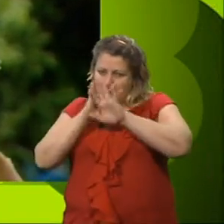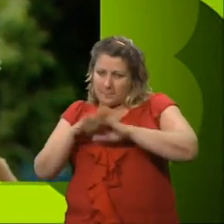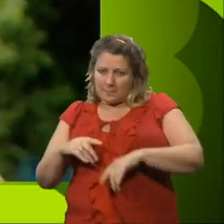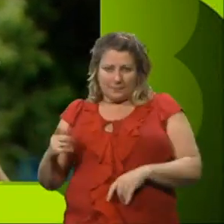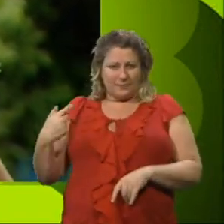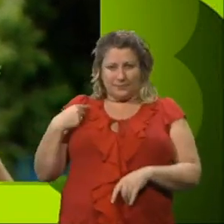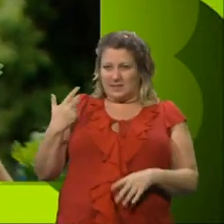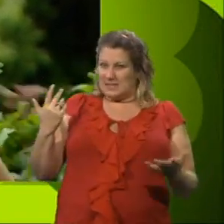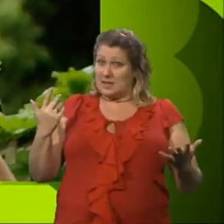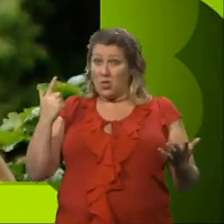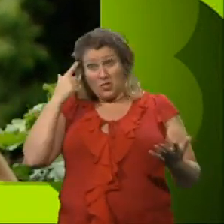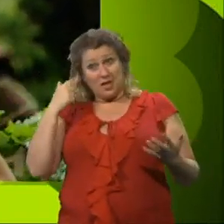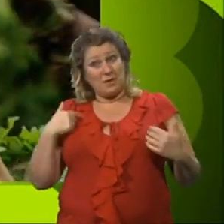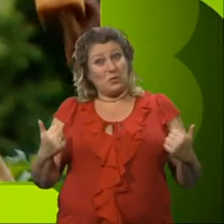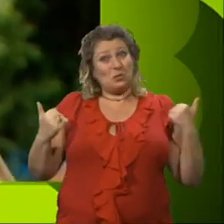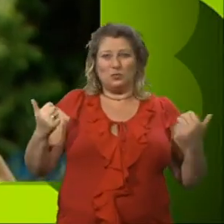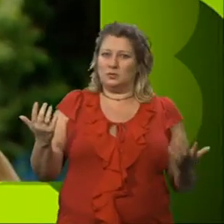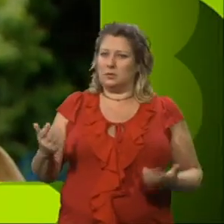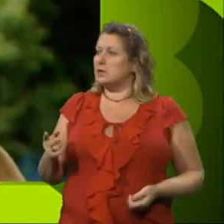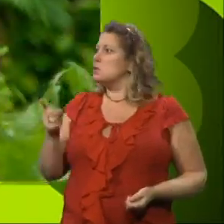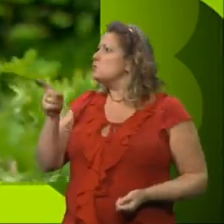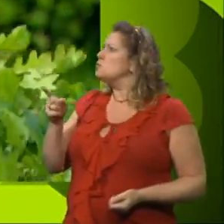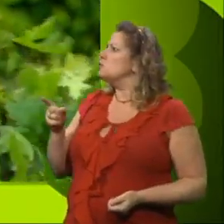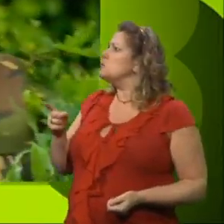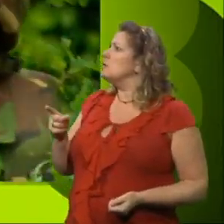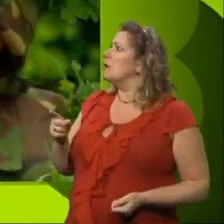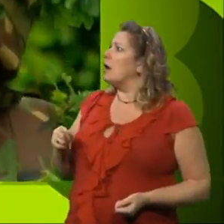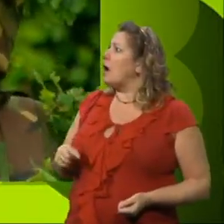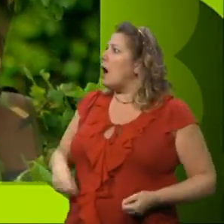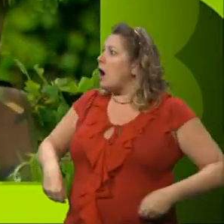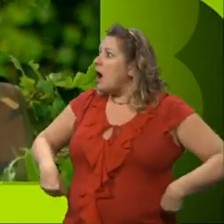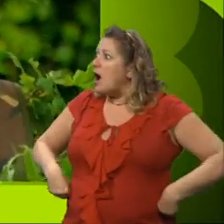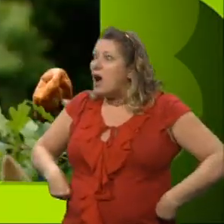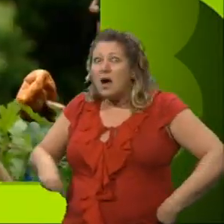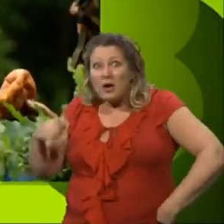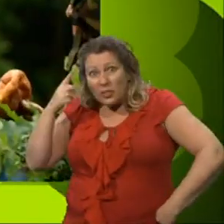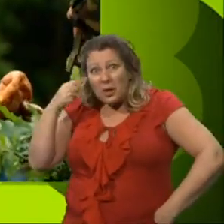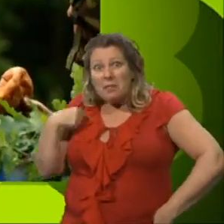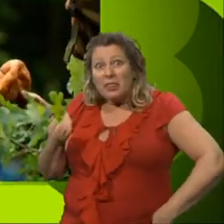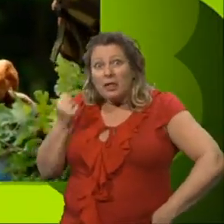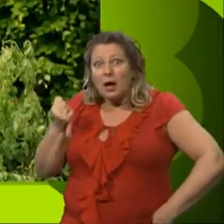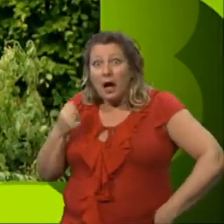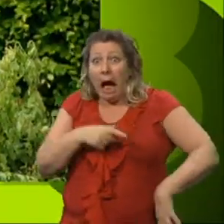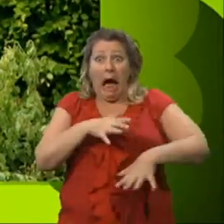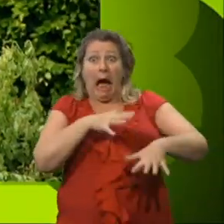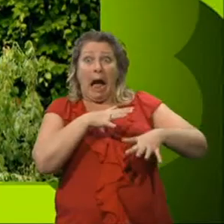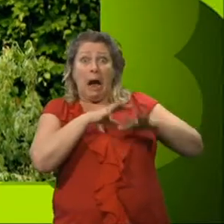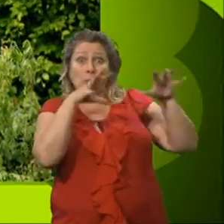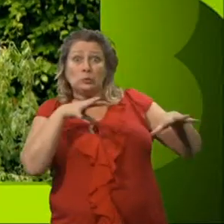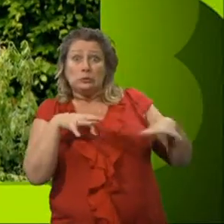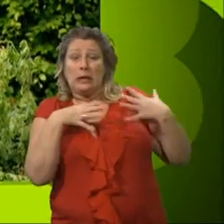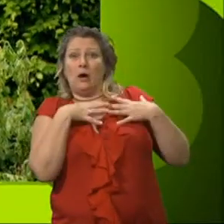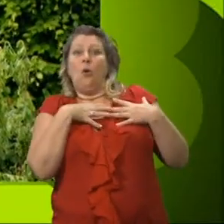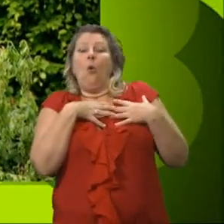let anyone into the army these days. Oi, get your own! Dopey, am I, Digweed? Ah, a talking bush! No.